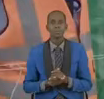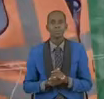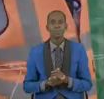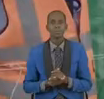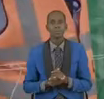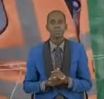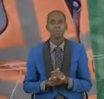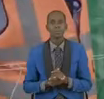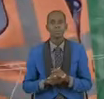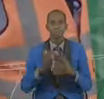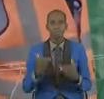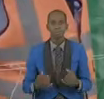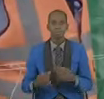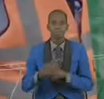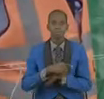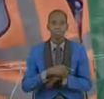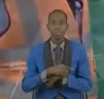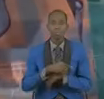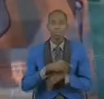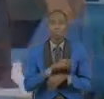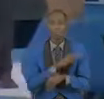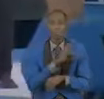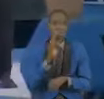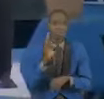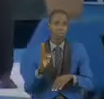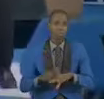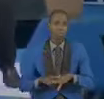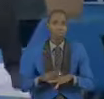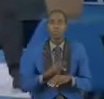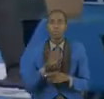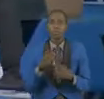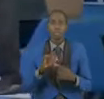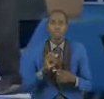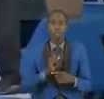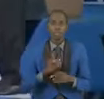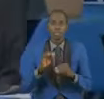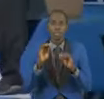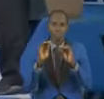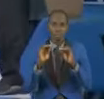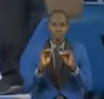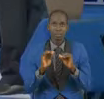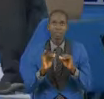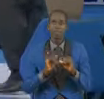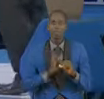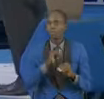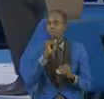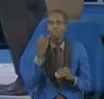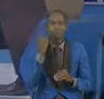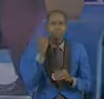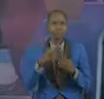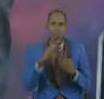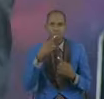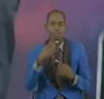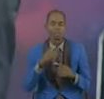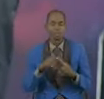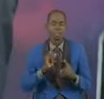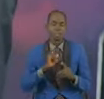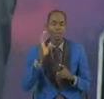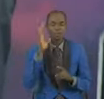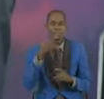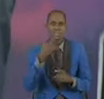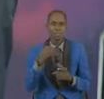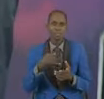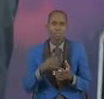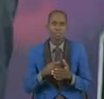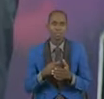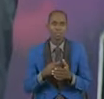Today, normally when I teach, I shouldn't tell you what I should tell you now. I review what